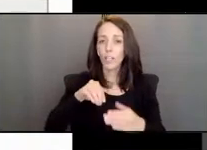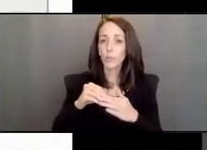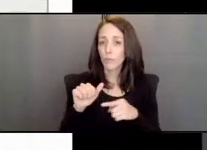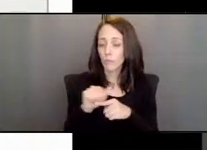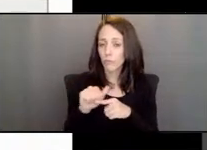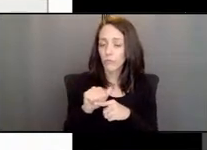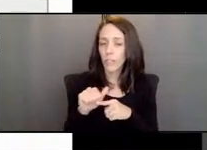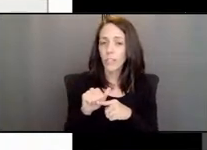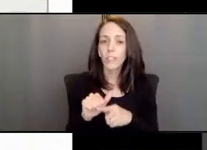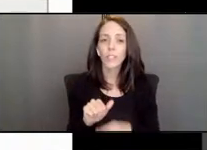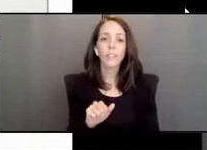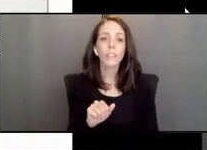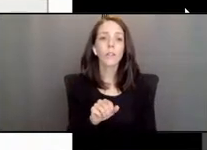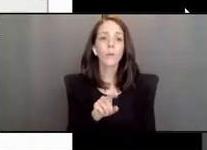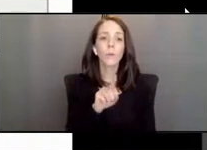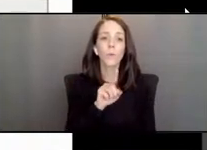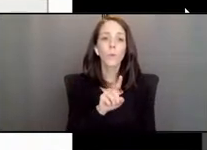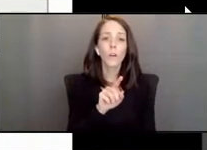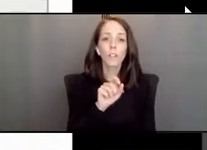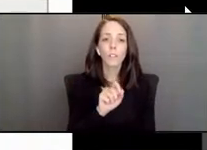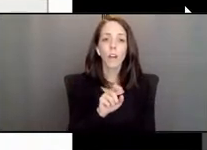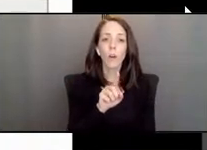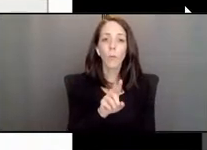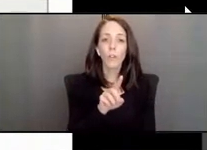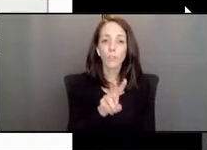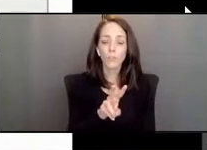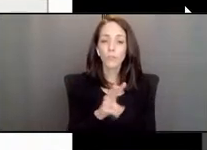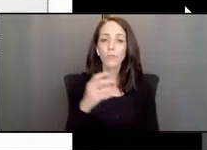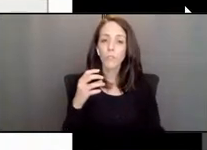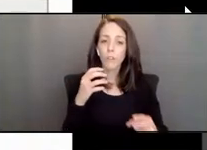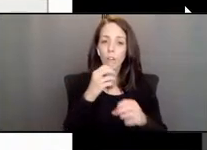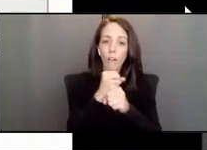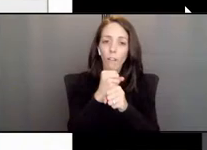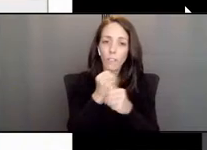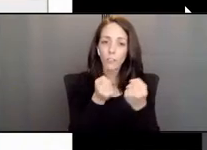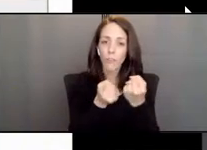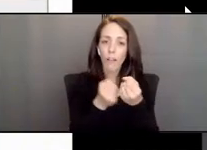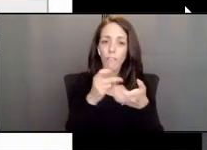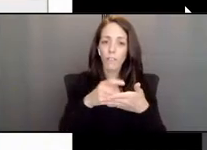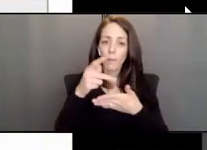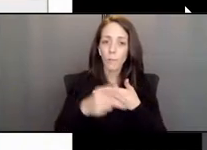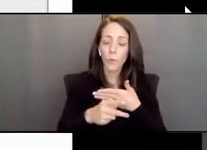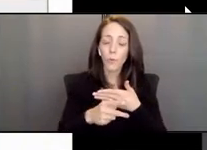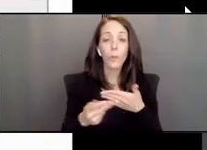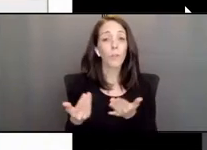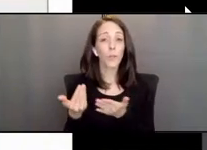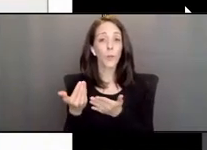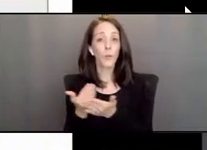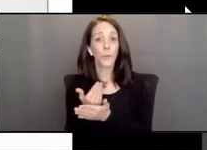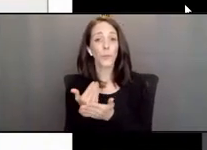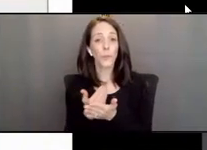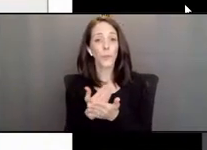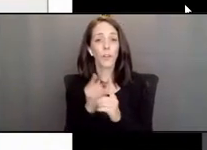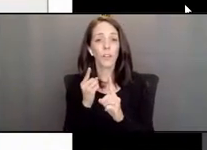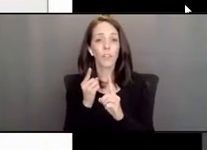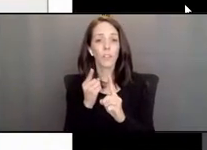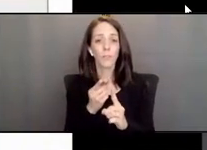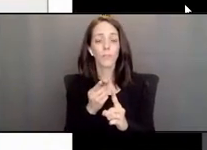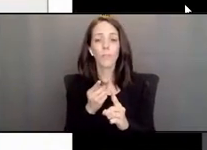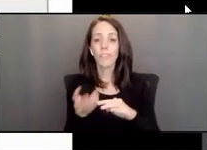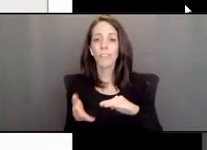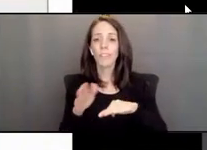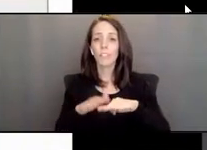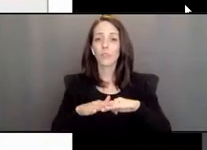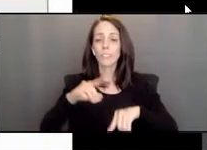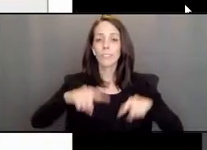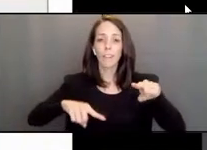1.12.2, our Confidential Advocate Program, and you'll notice a new objective related to the increasing the diversity of our